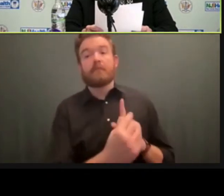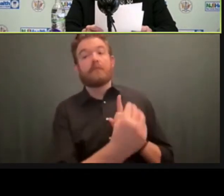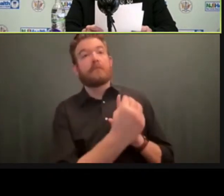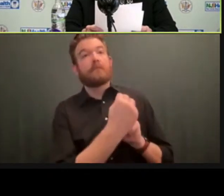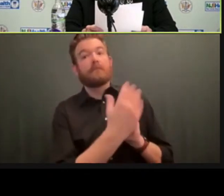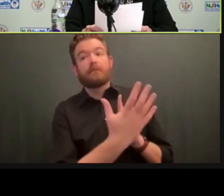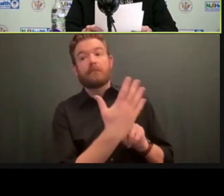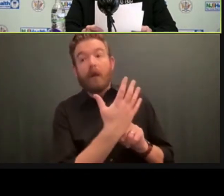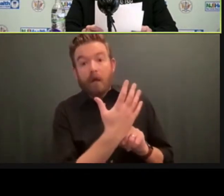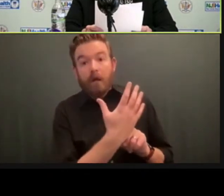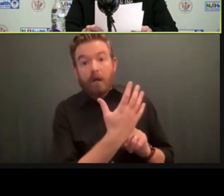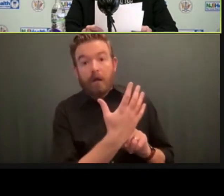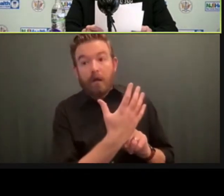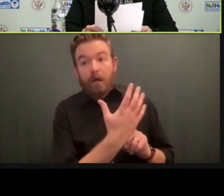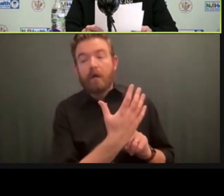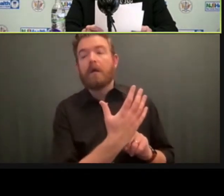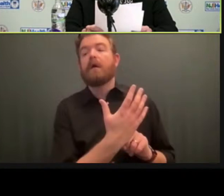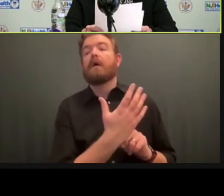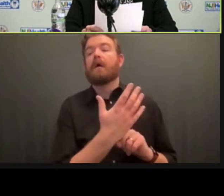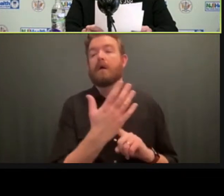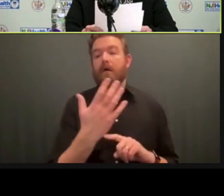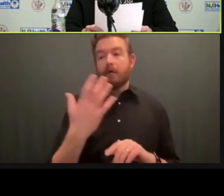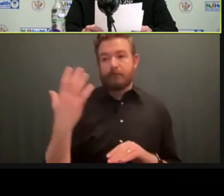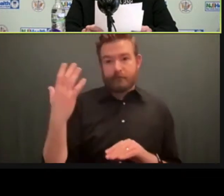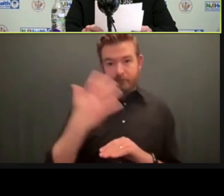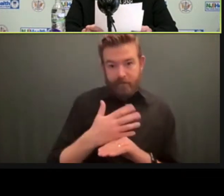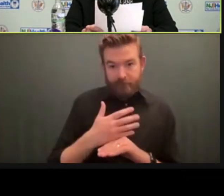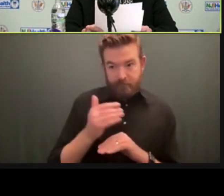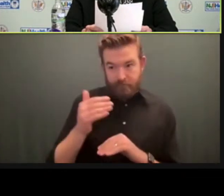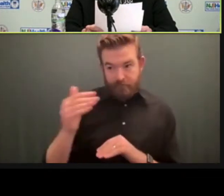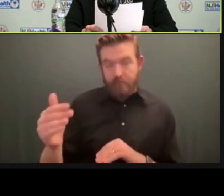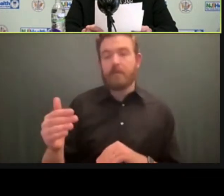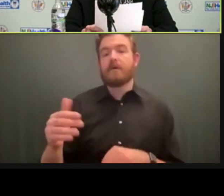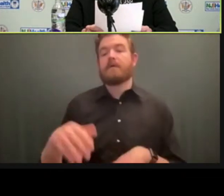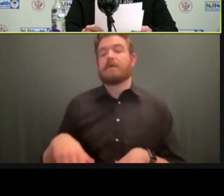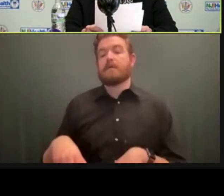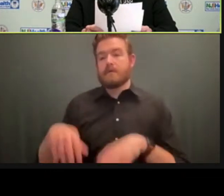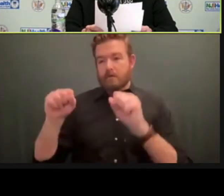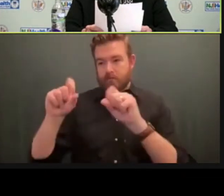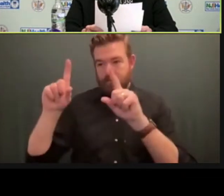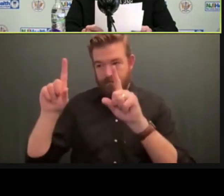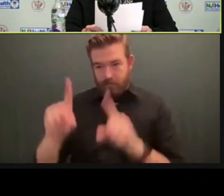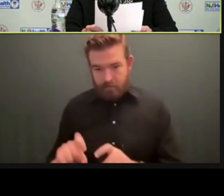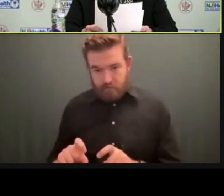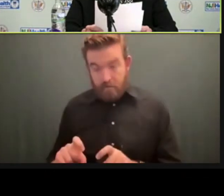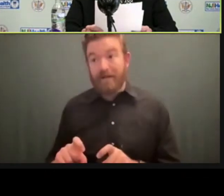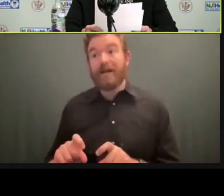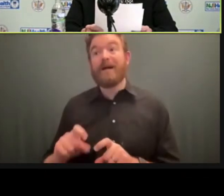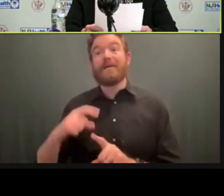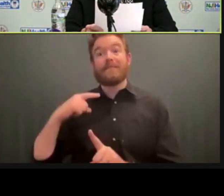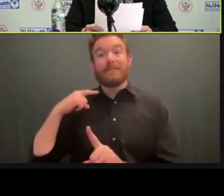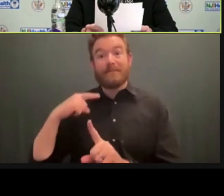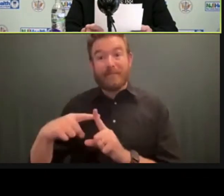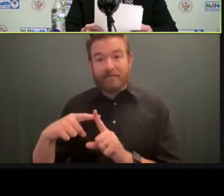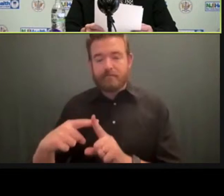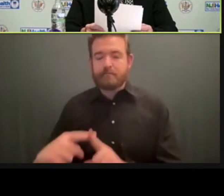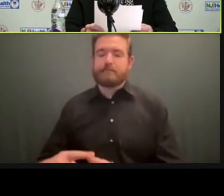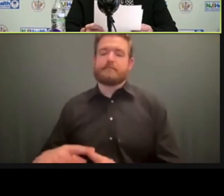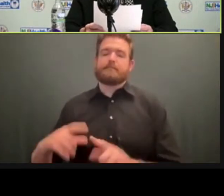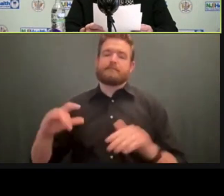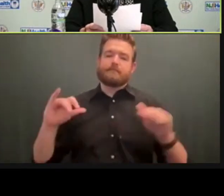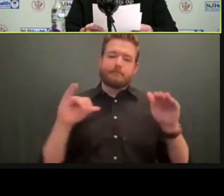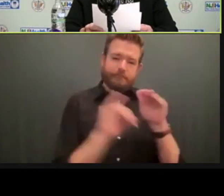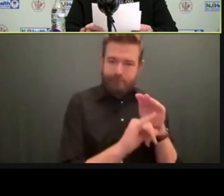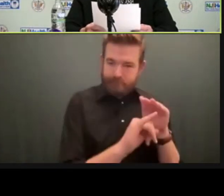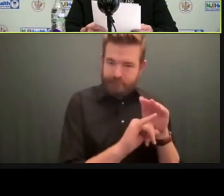is positive for COVID-19, the individual should isolate for the 5 days from the date of the positive test